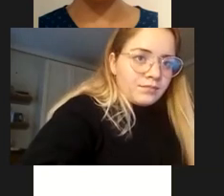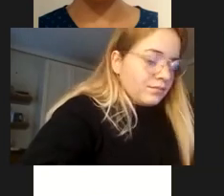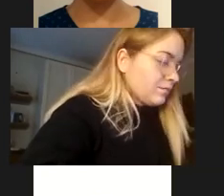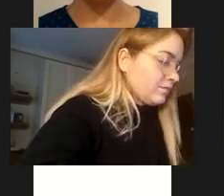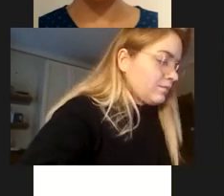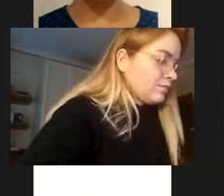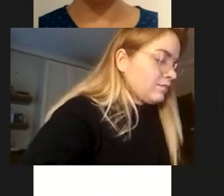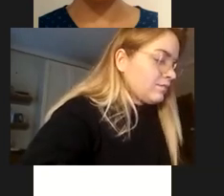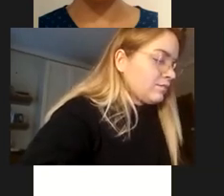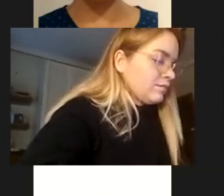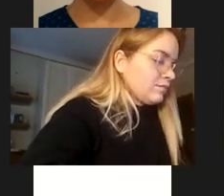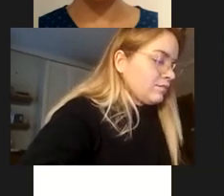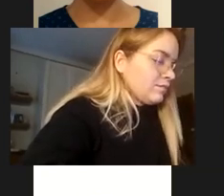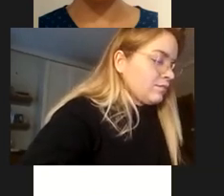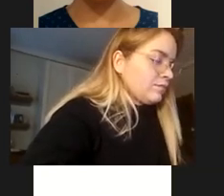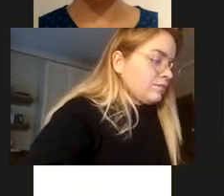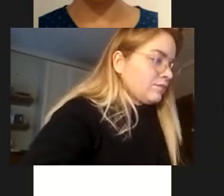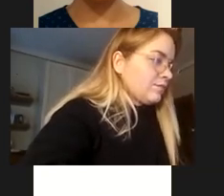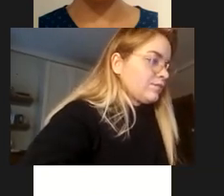Let me join to the